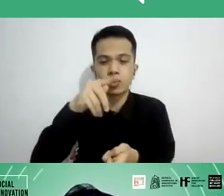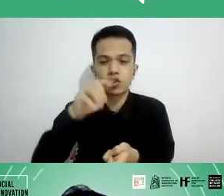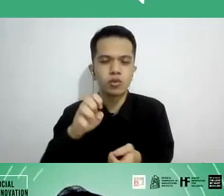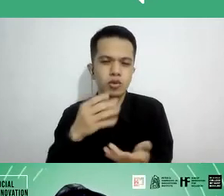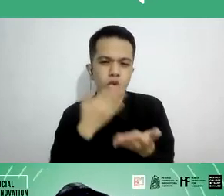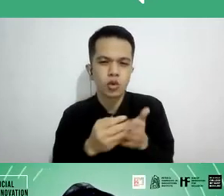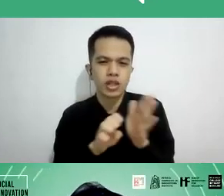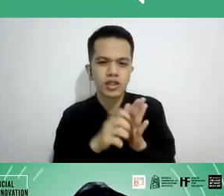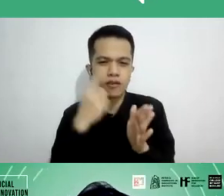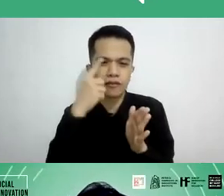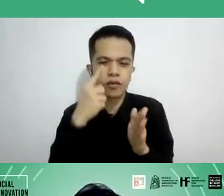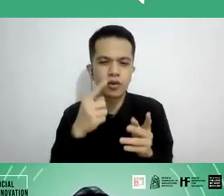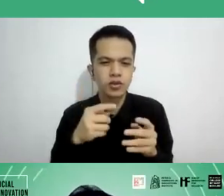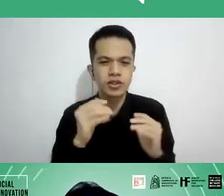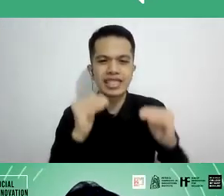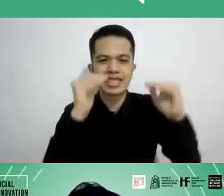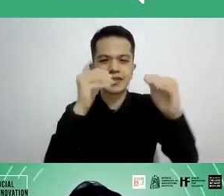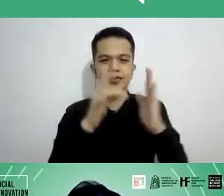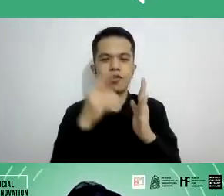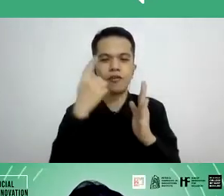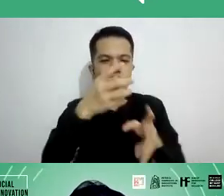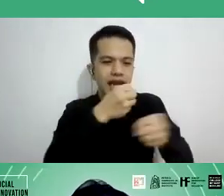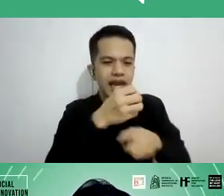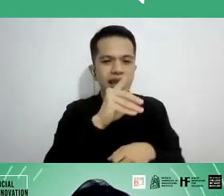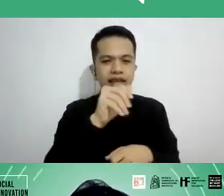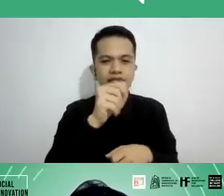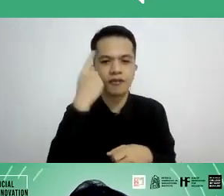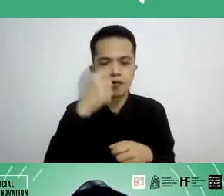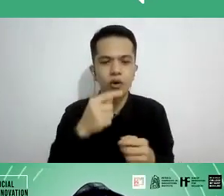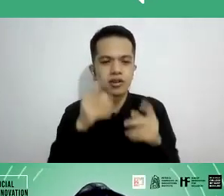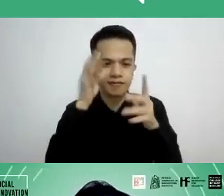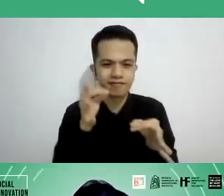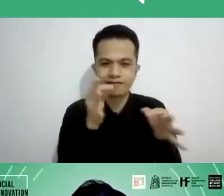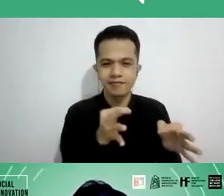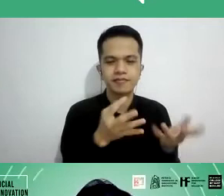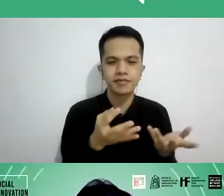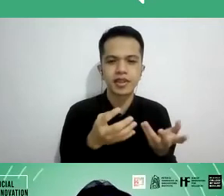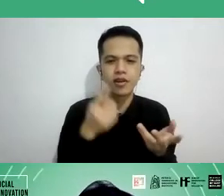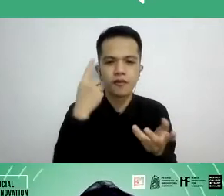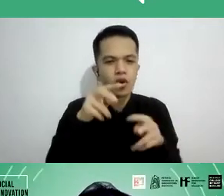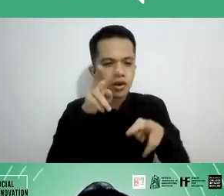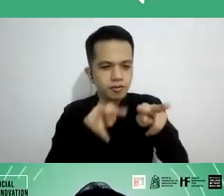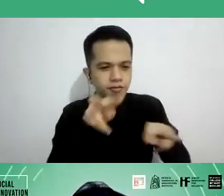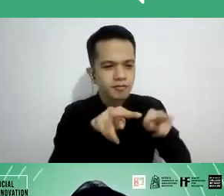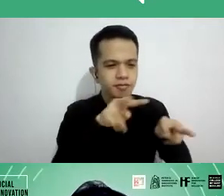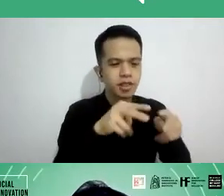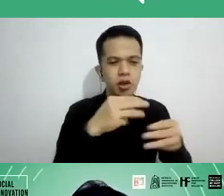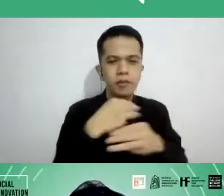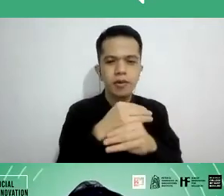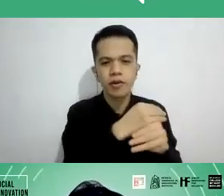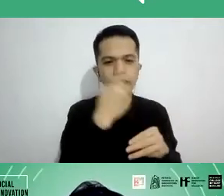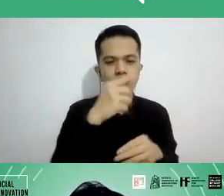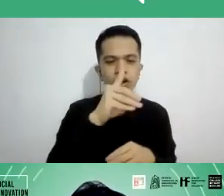example of leveraging the technology to get data to make better informed decisions. In this case, to monitor manufacturing for